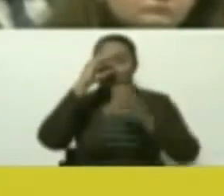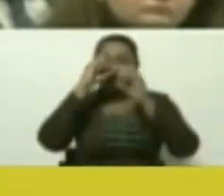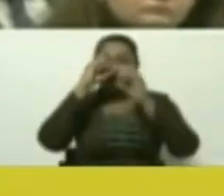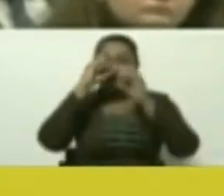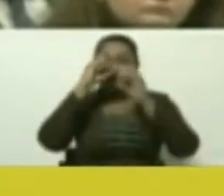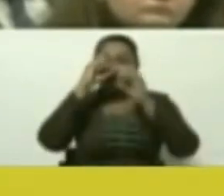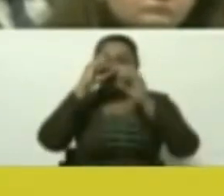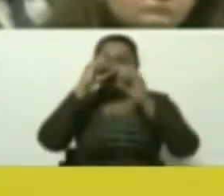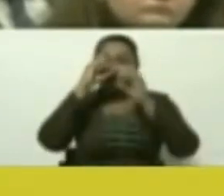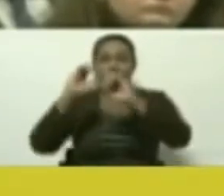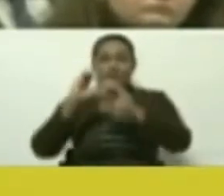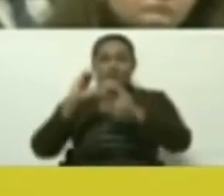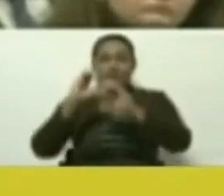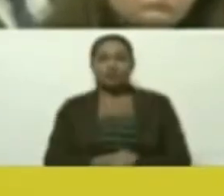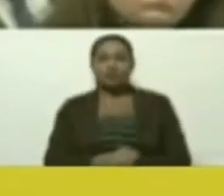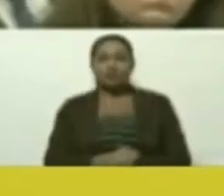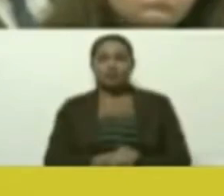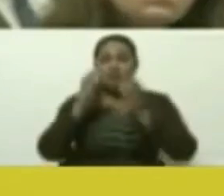Finland,